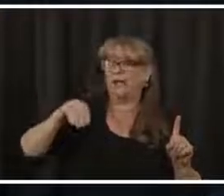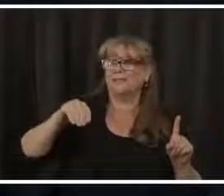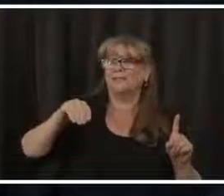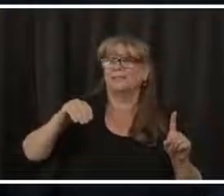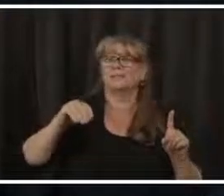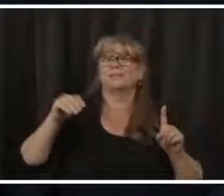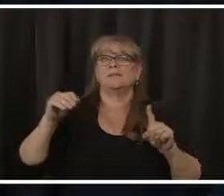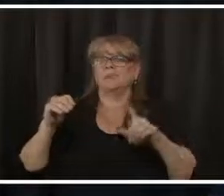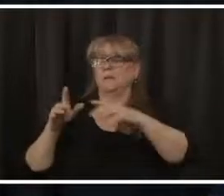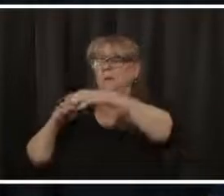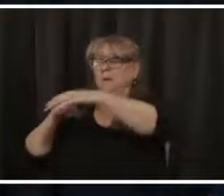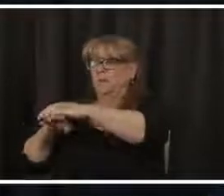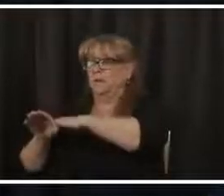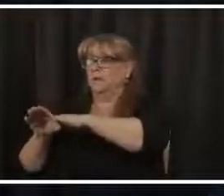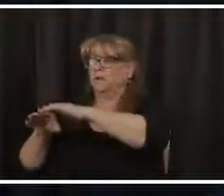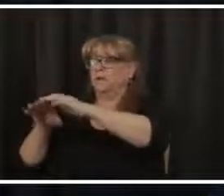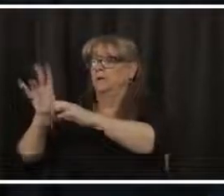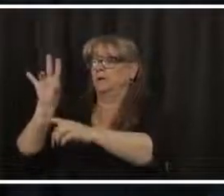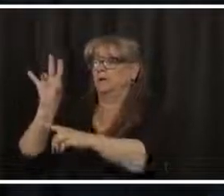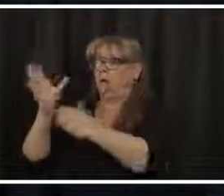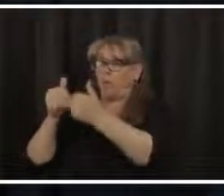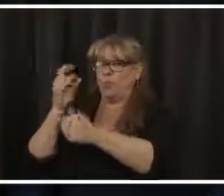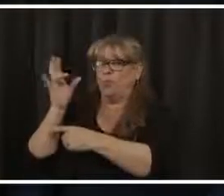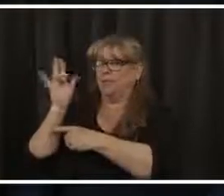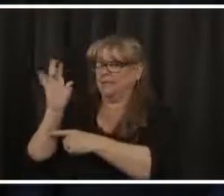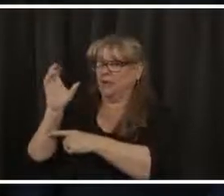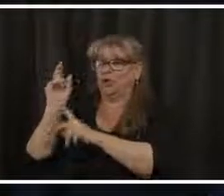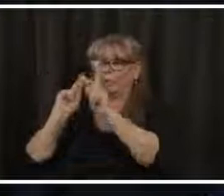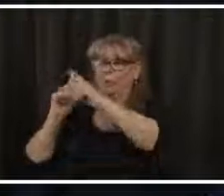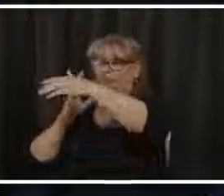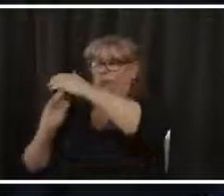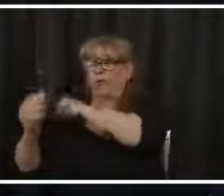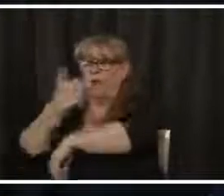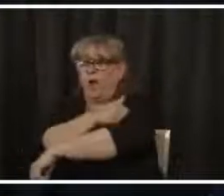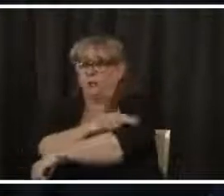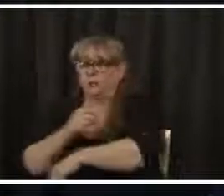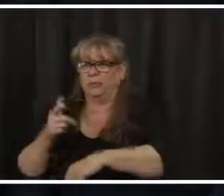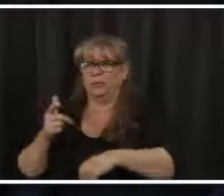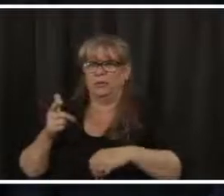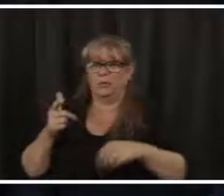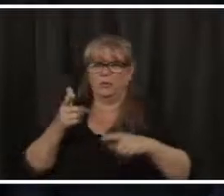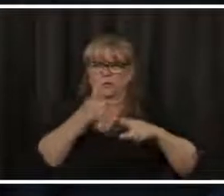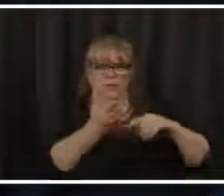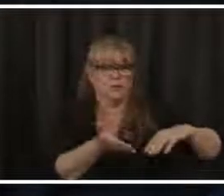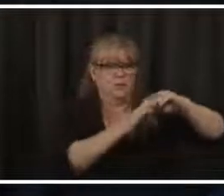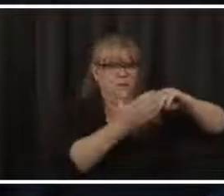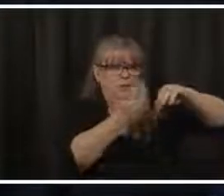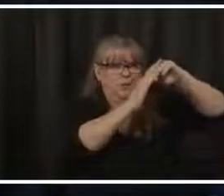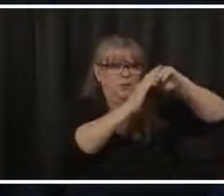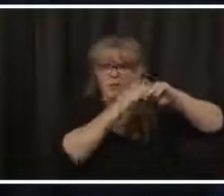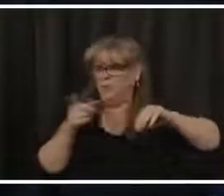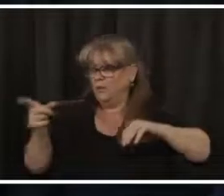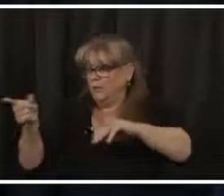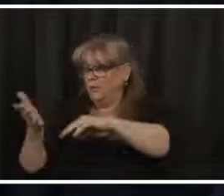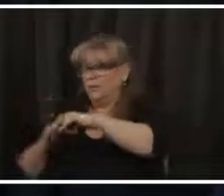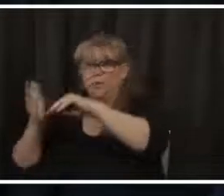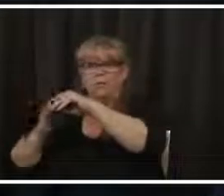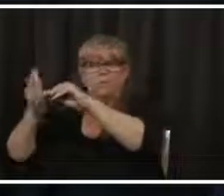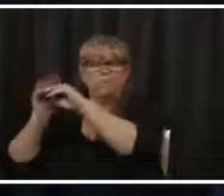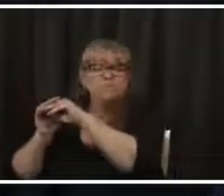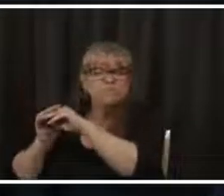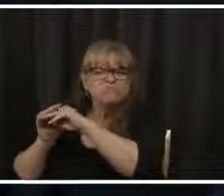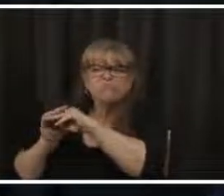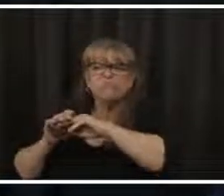driving that? How concerned Yeah. are you at those high numbers? Well, I'm concerned. Today, Tuesday, we often have the lowest testing numbers of the week.